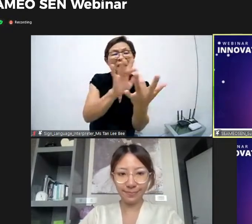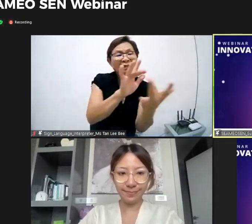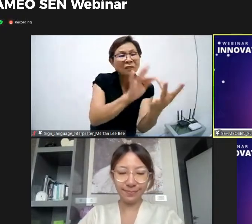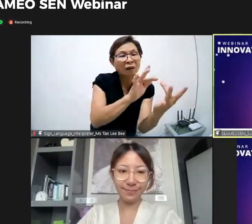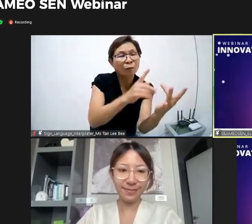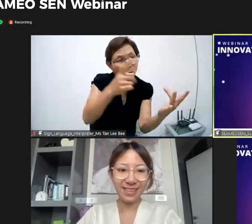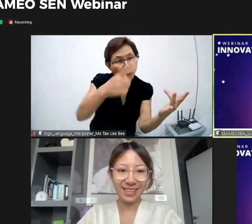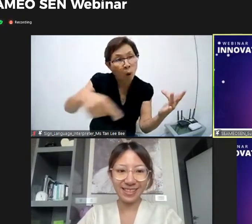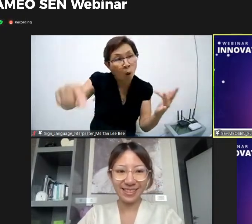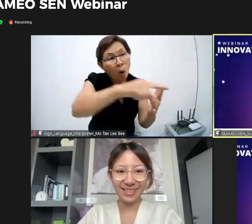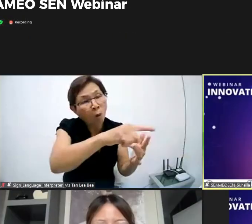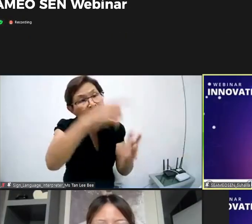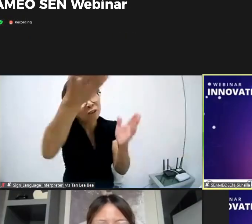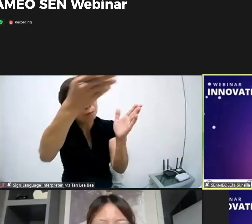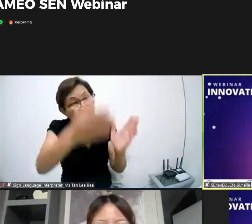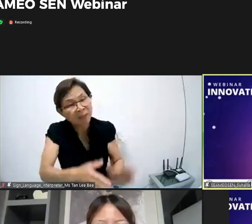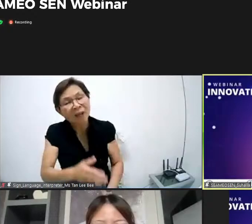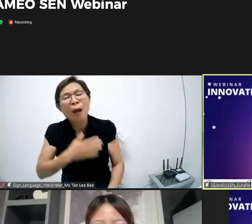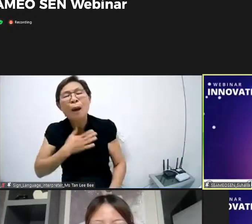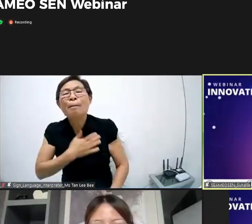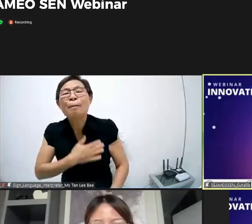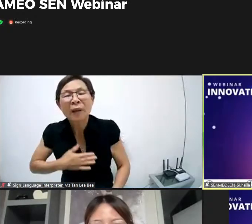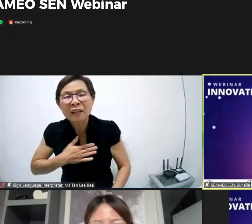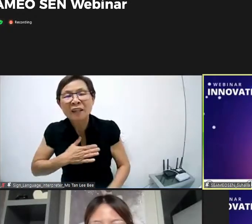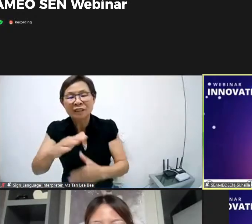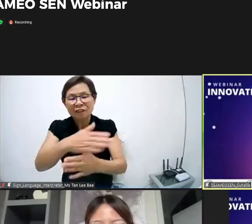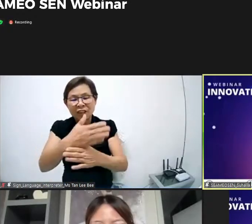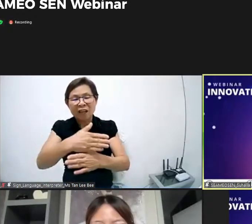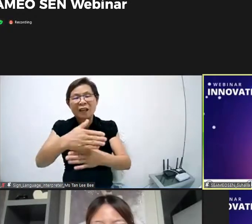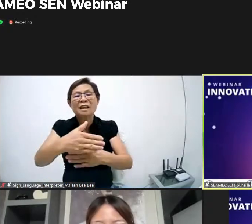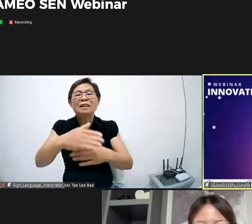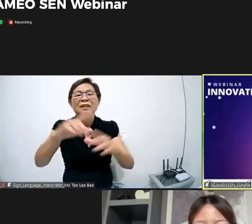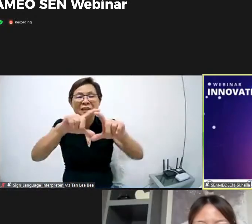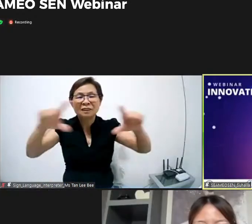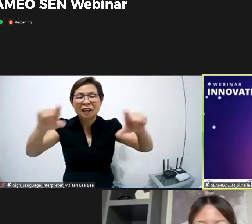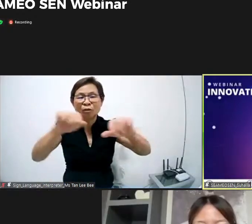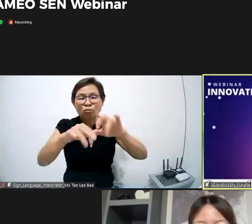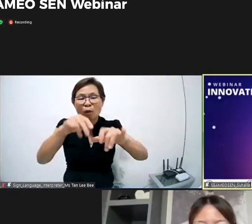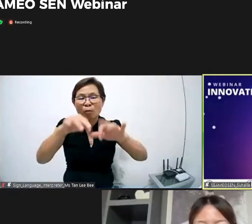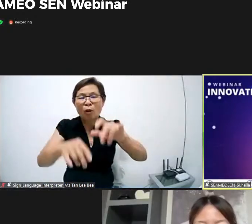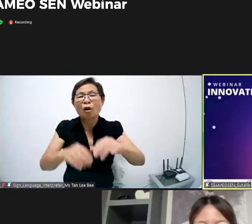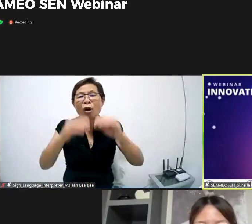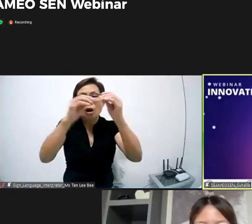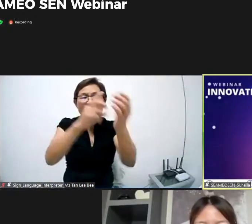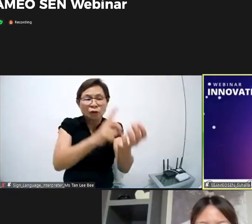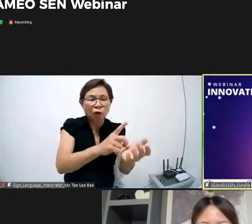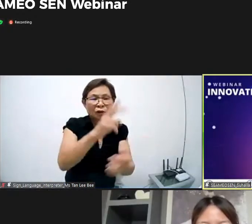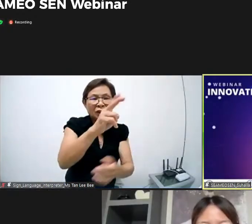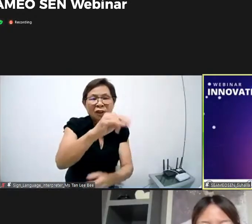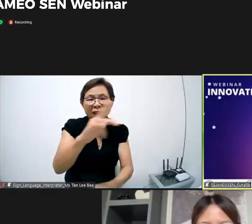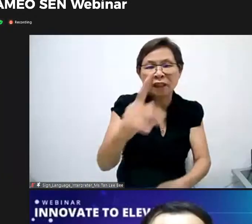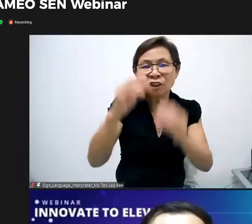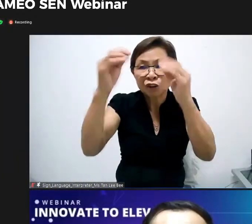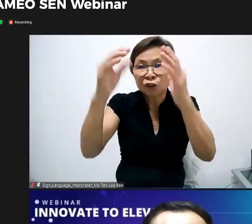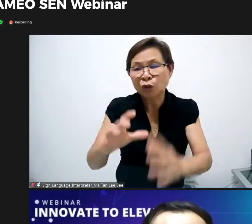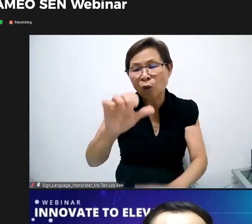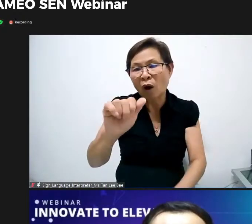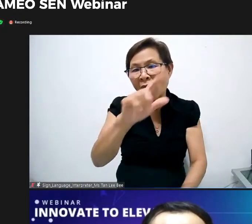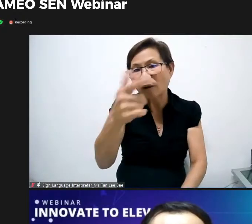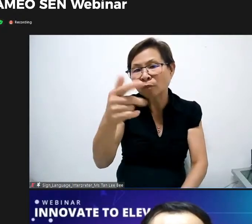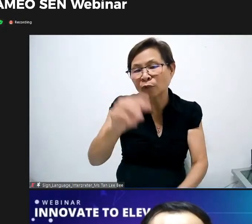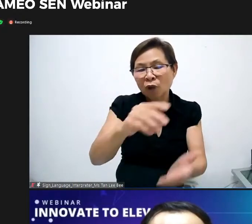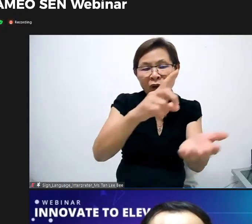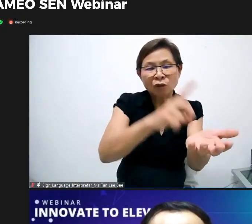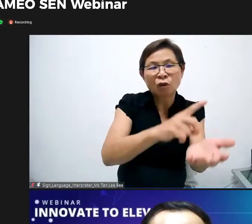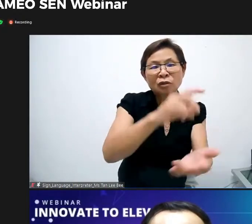all of you. So please share in the chat box, Dr. Nick, Cikgu Azam, Miss Metawi, Dr. Irvin,